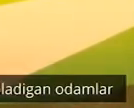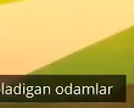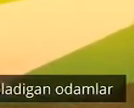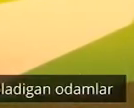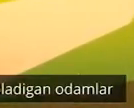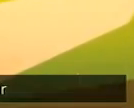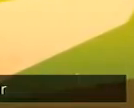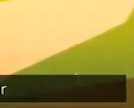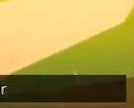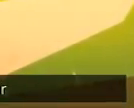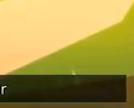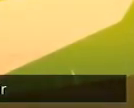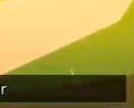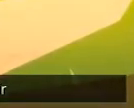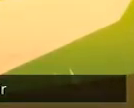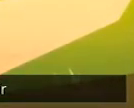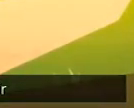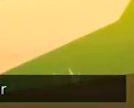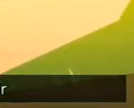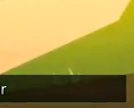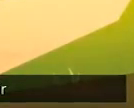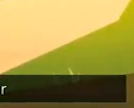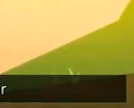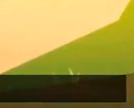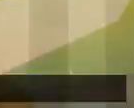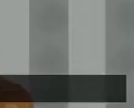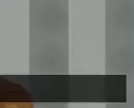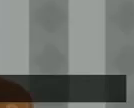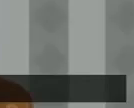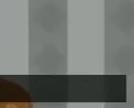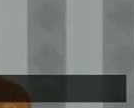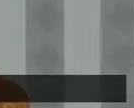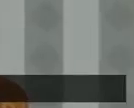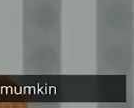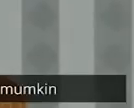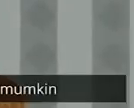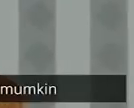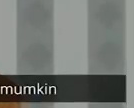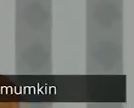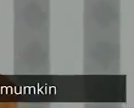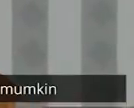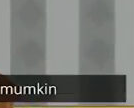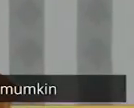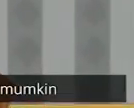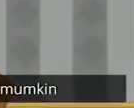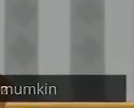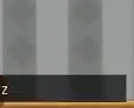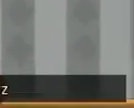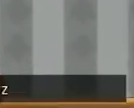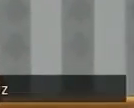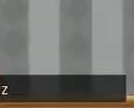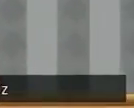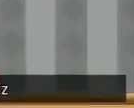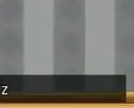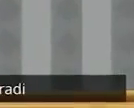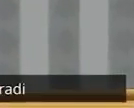create opportunities now or in the future, and people that you can help. Networking may not seem too relevant to you at first, but if you